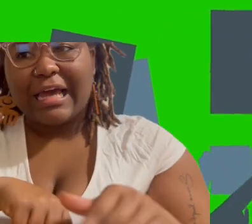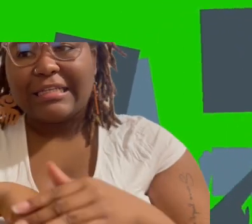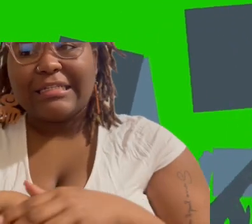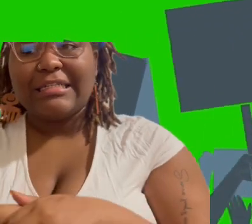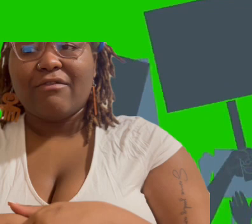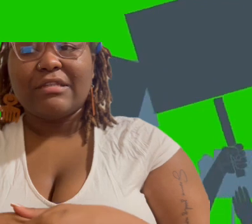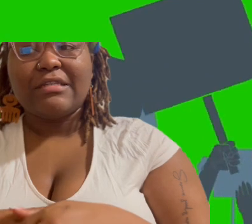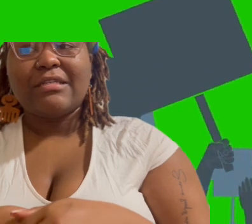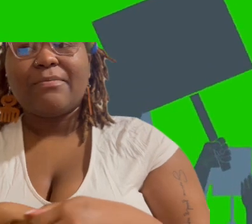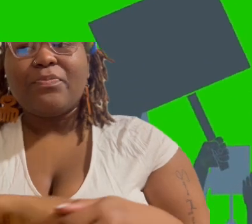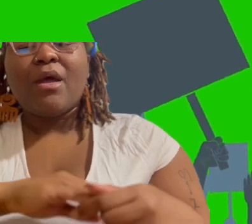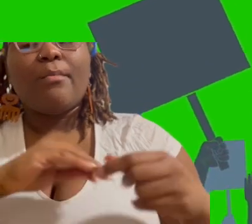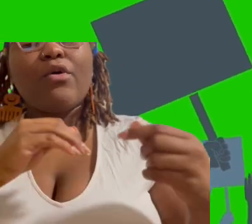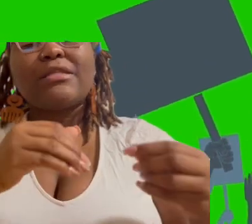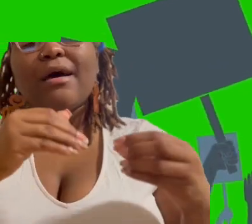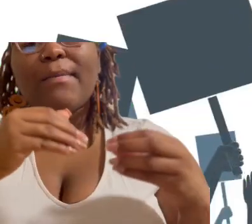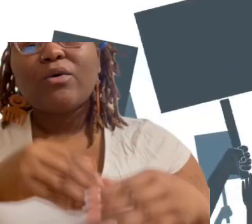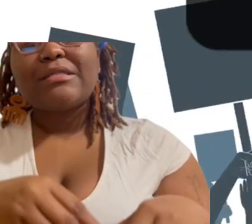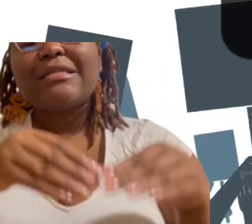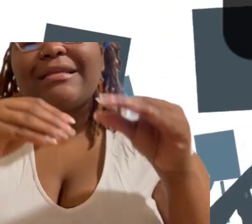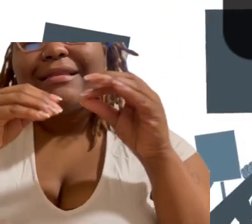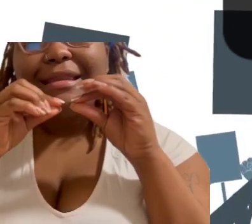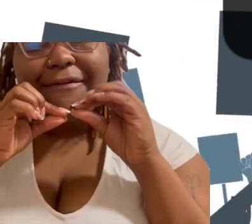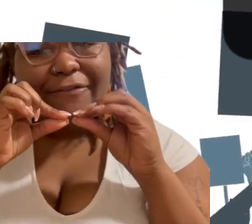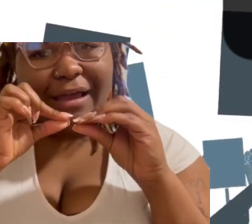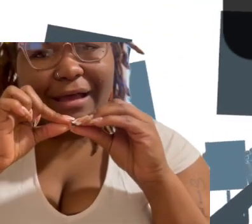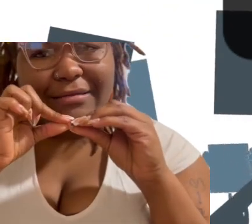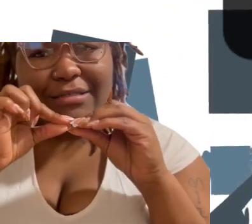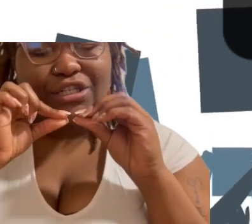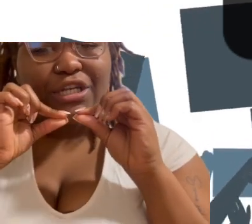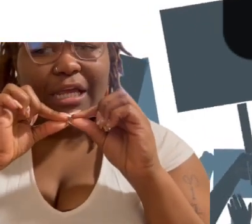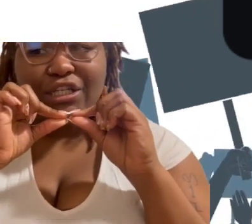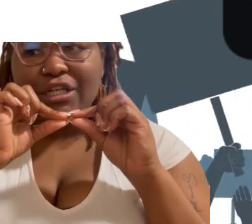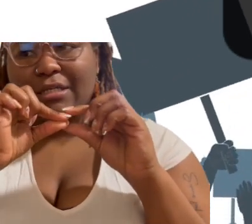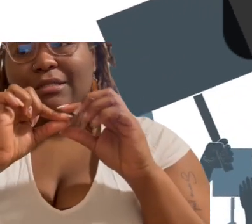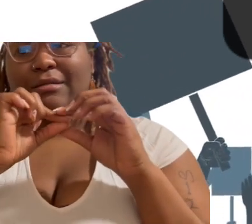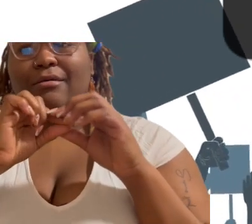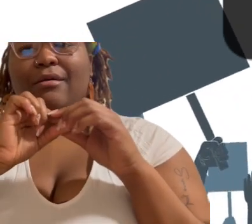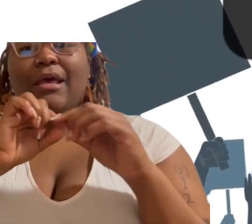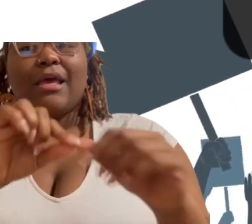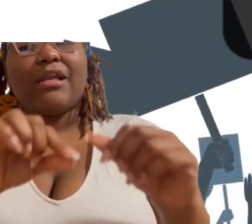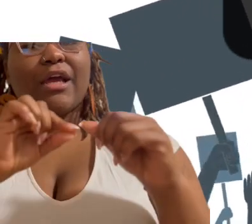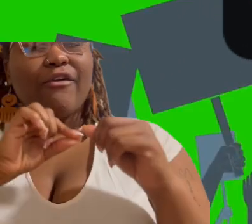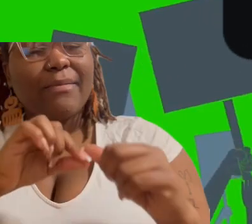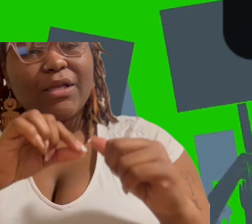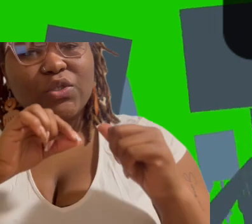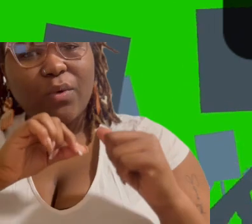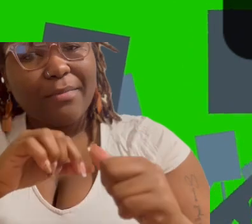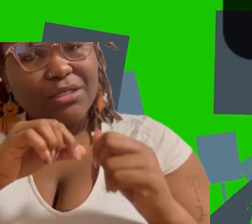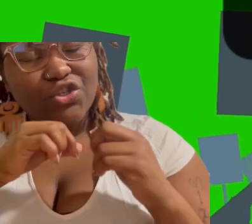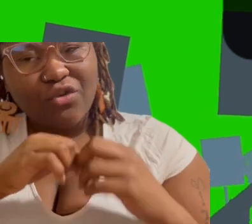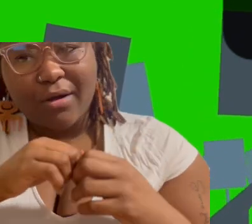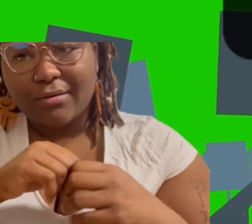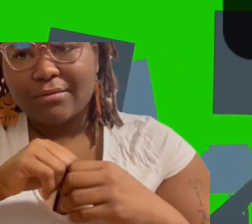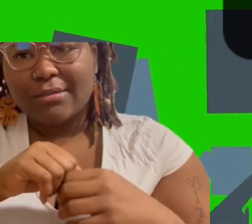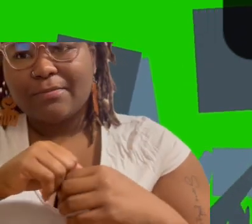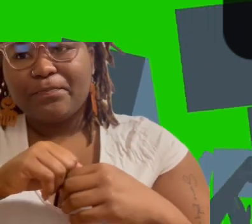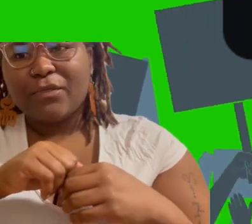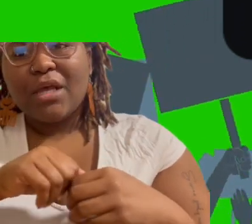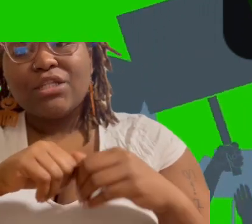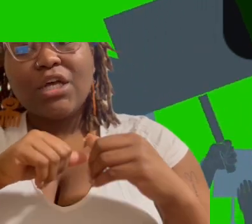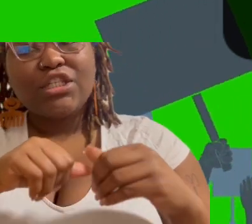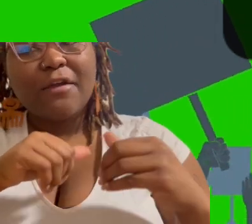early 1970s brought about significant changes in Caribbean's women's